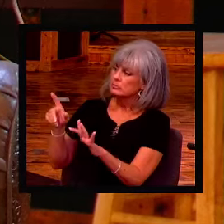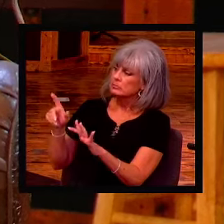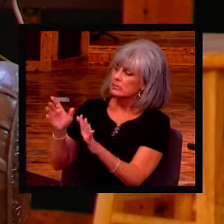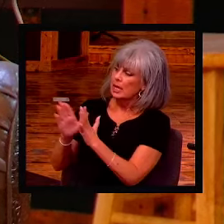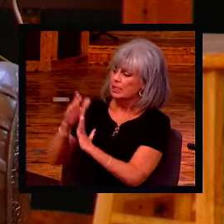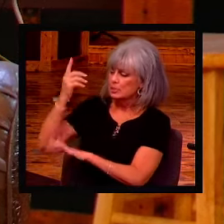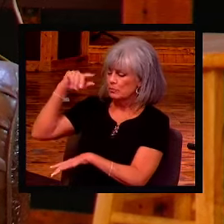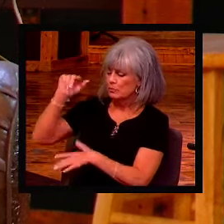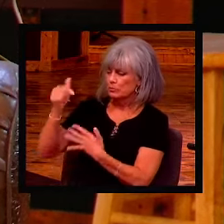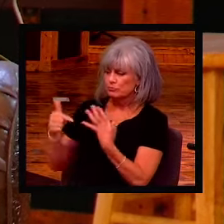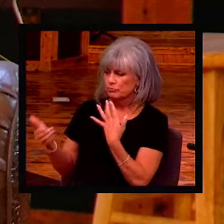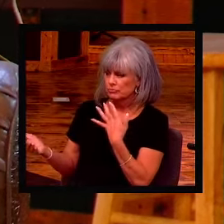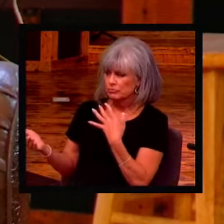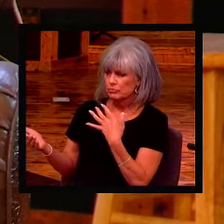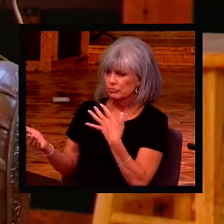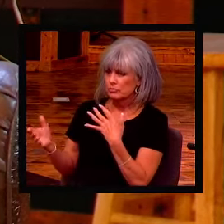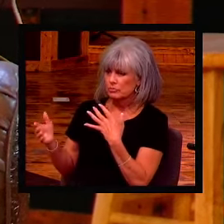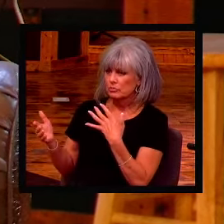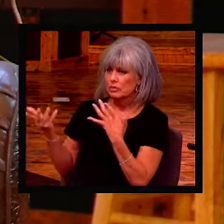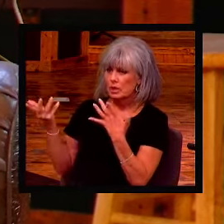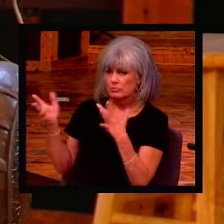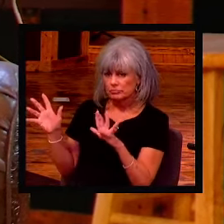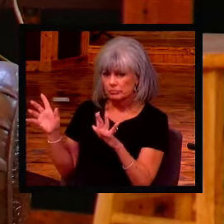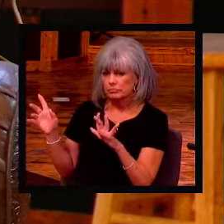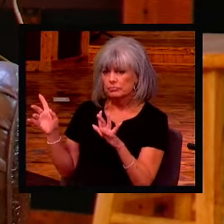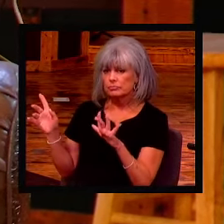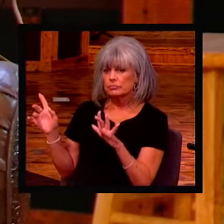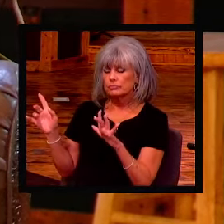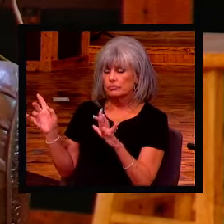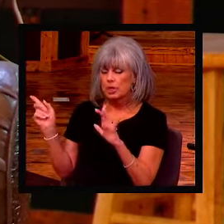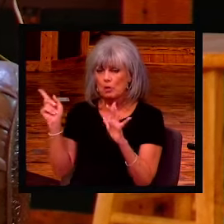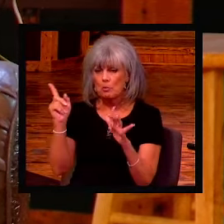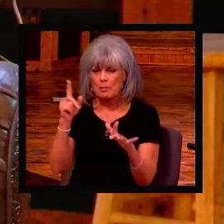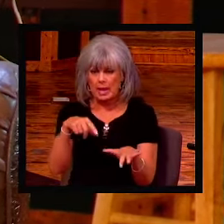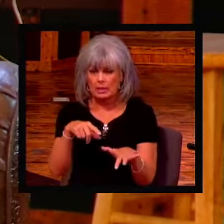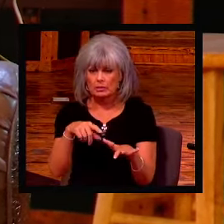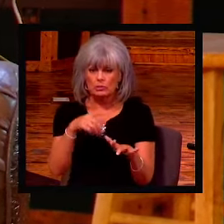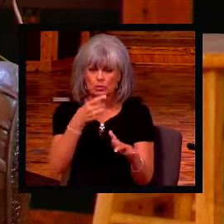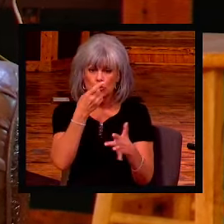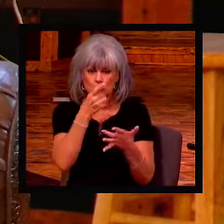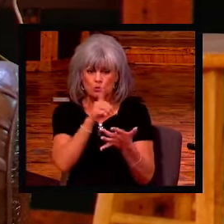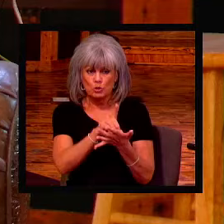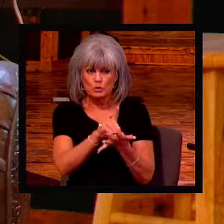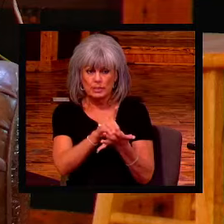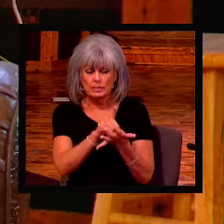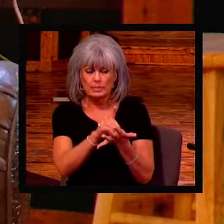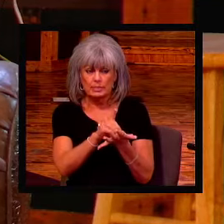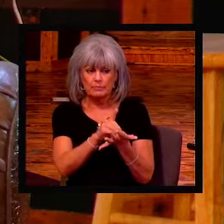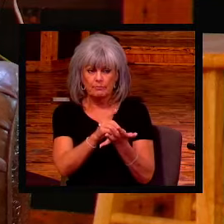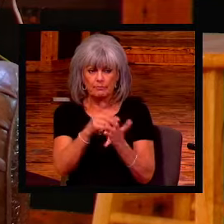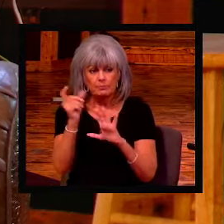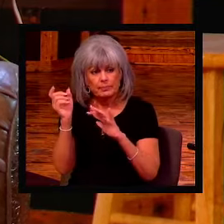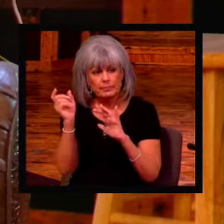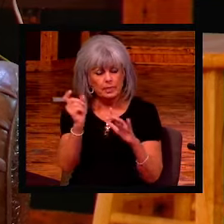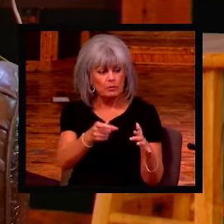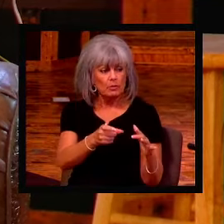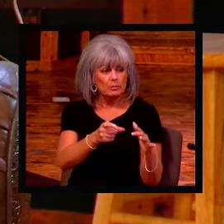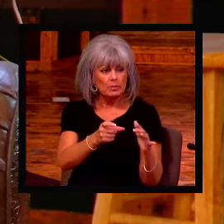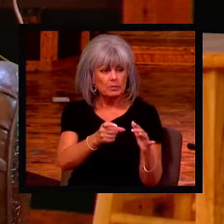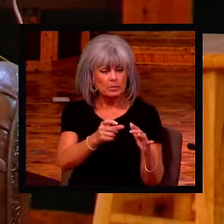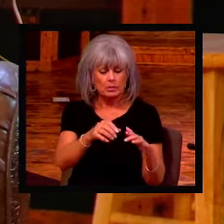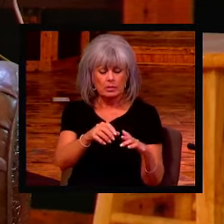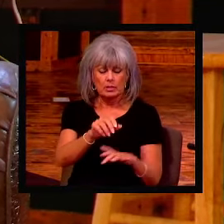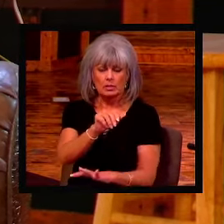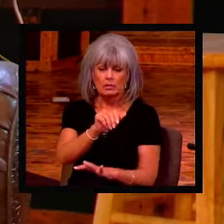things. And then they'd go back to the Druids. They'd take the food and drink and put it on an altar and